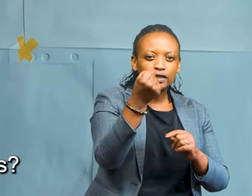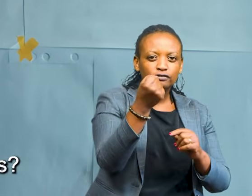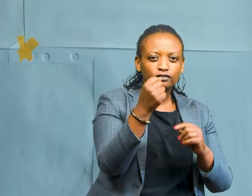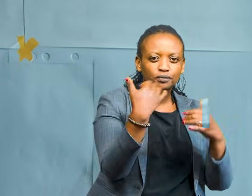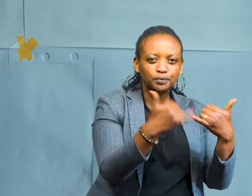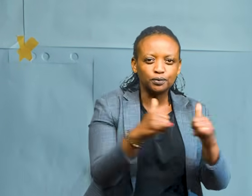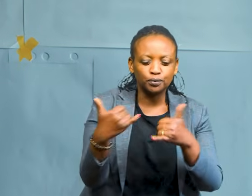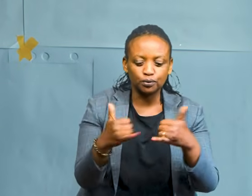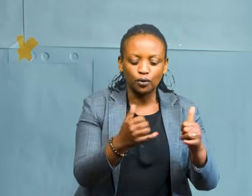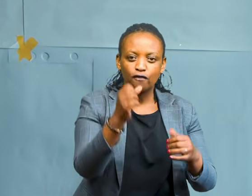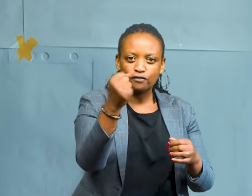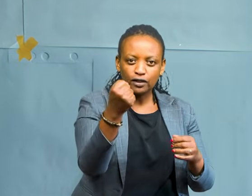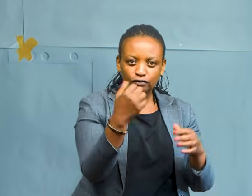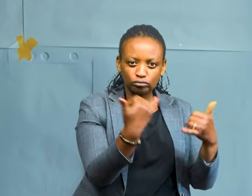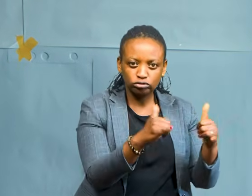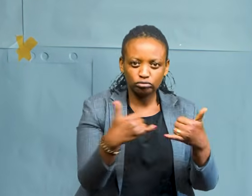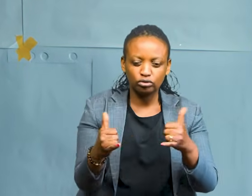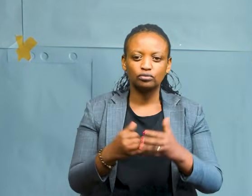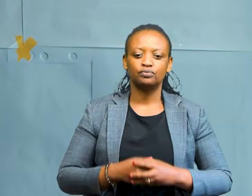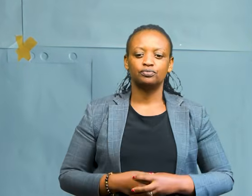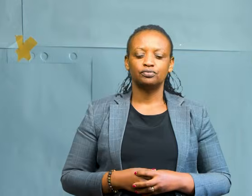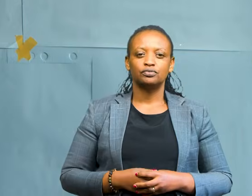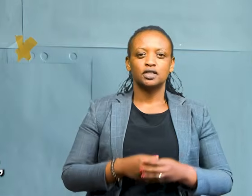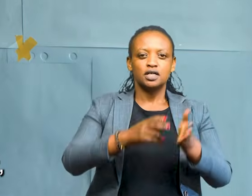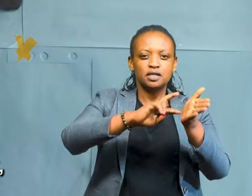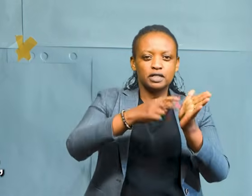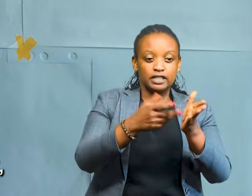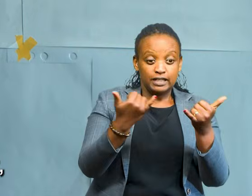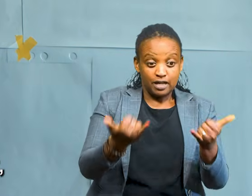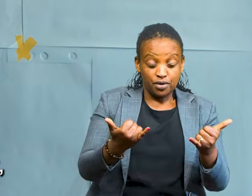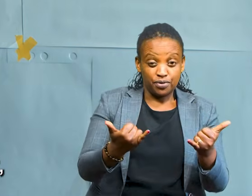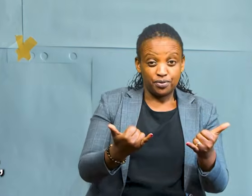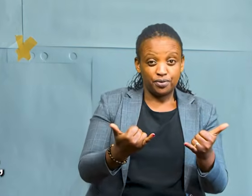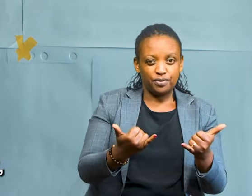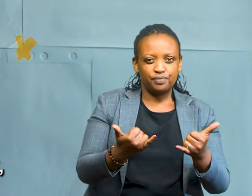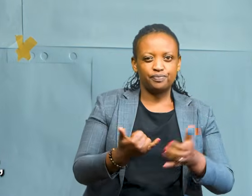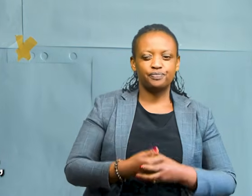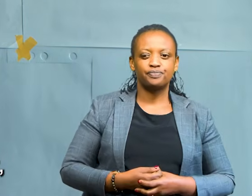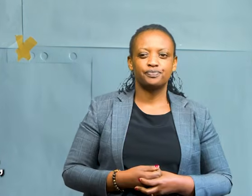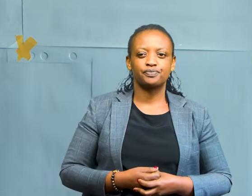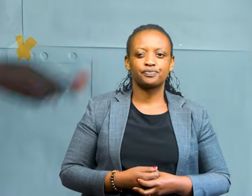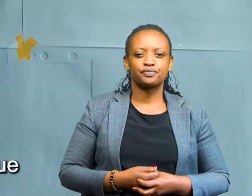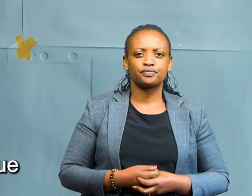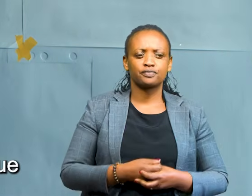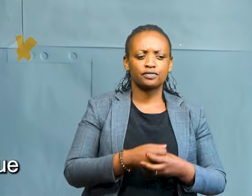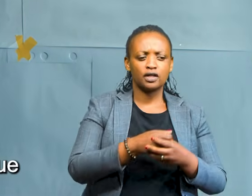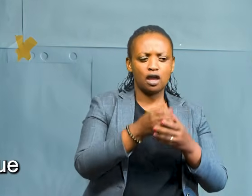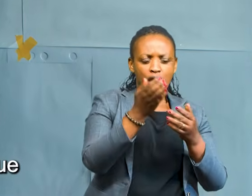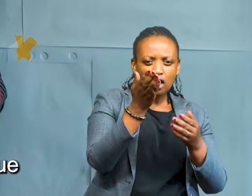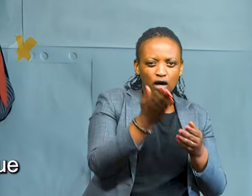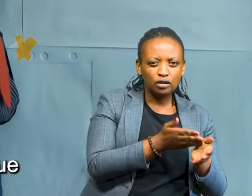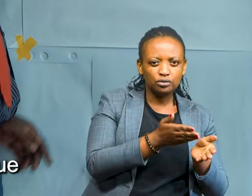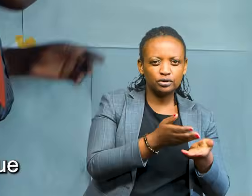5 games. You played 5 games. That means that out